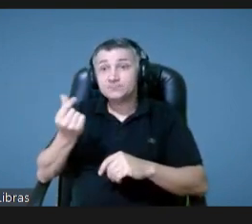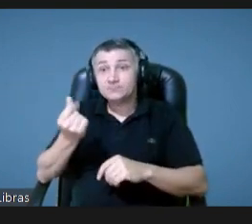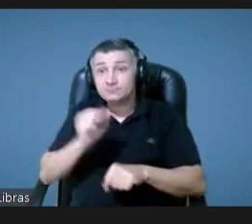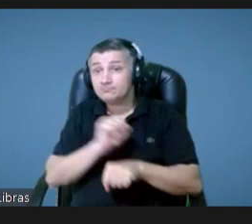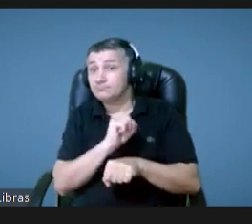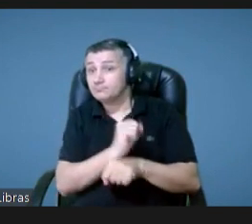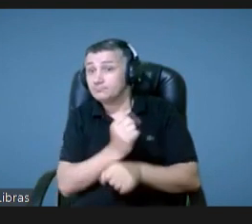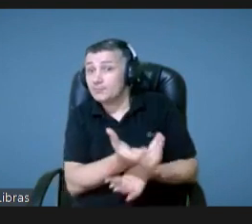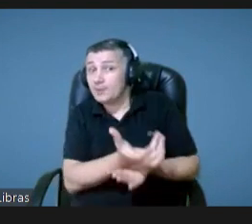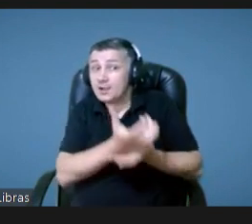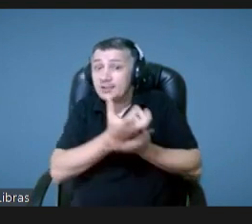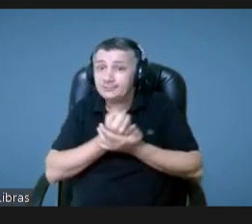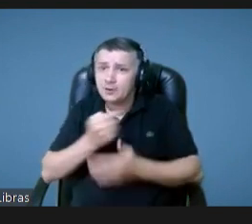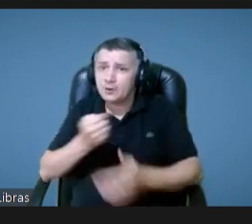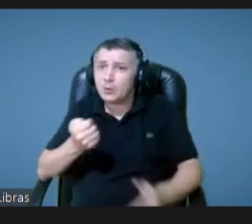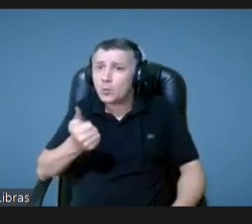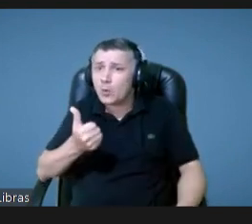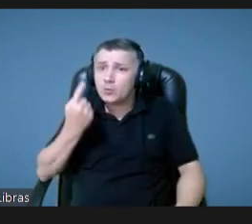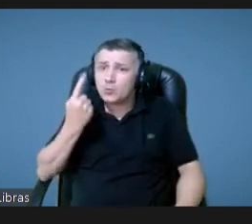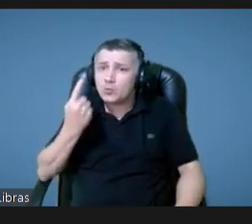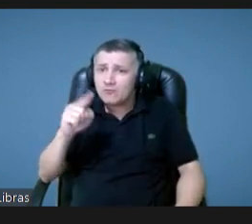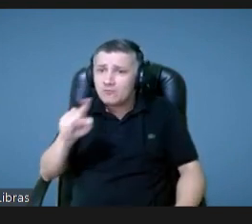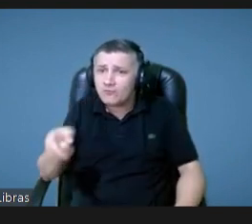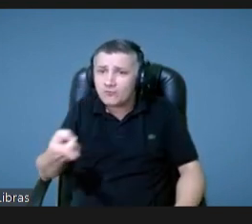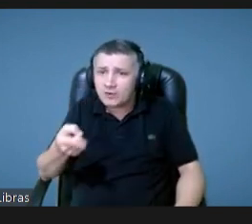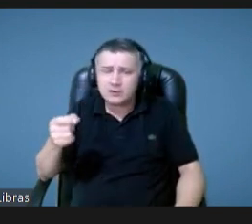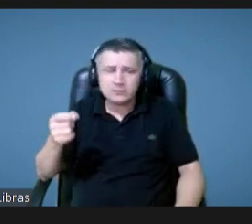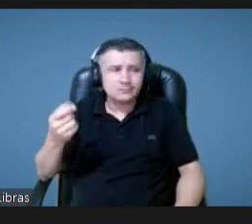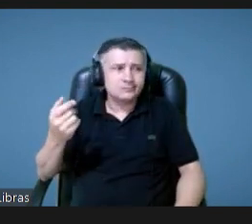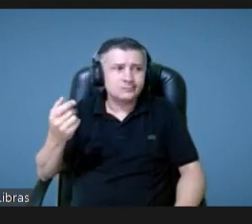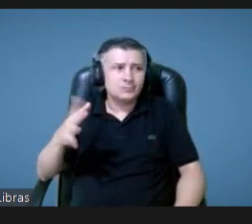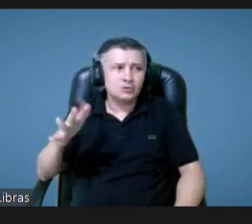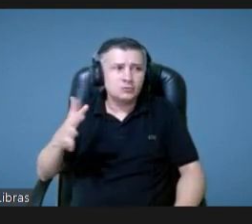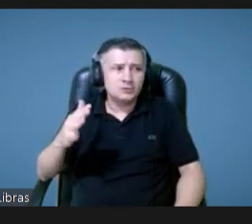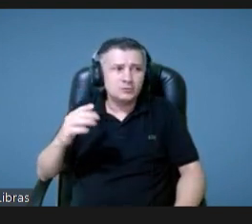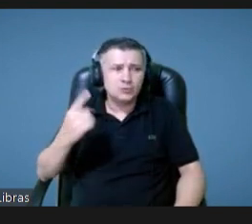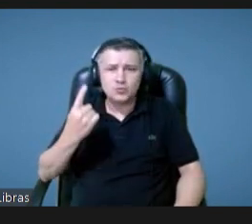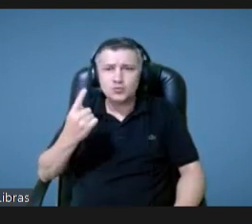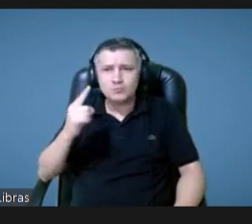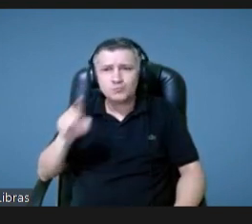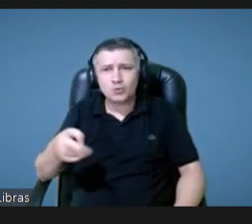the company has accounts receivable of nearly